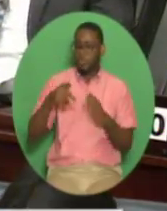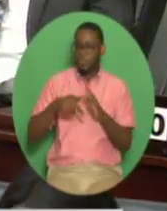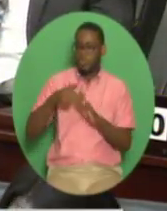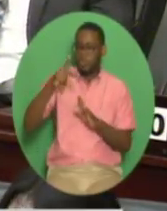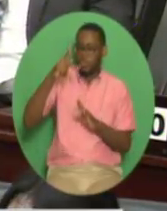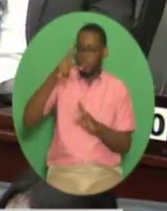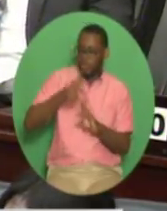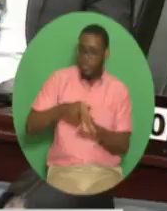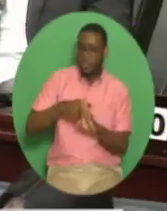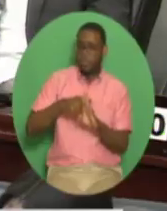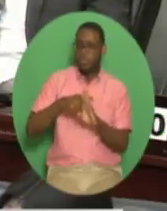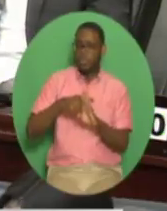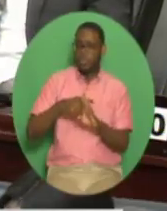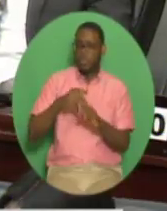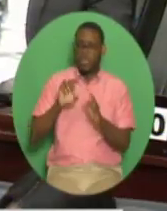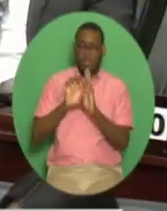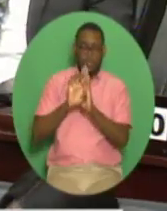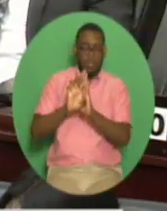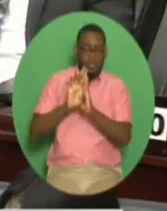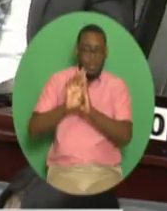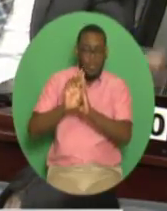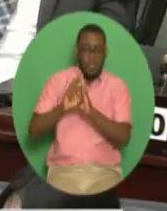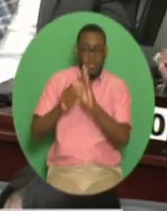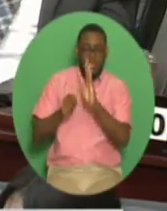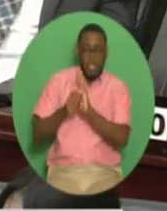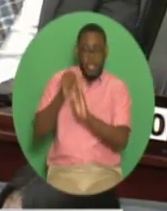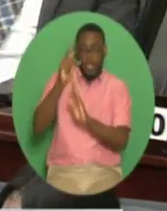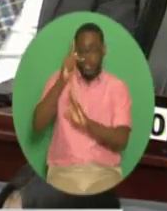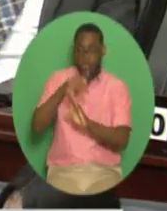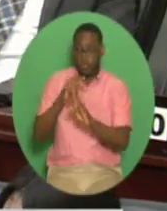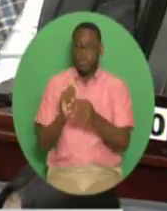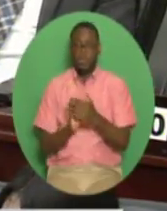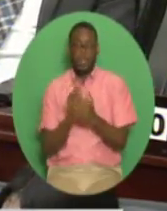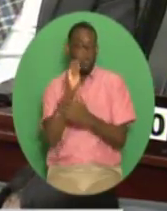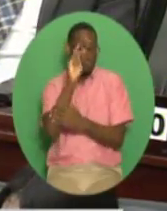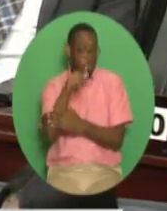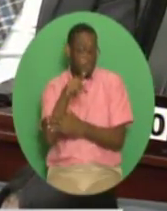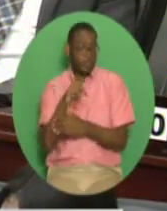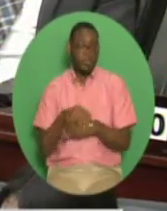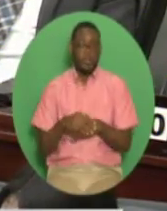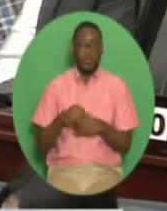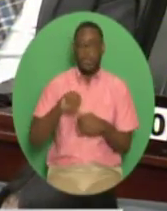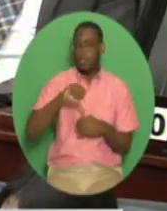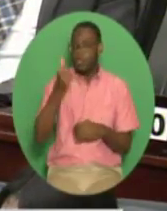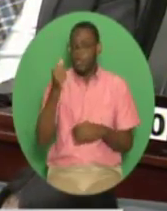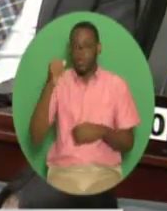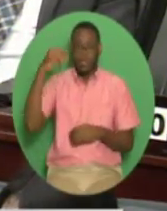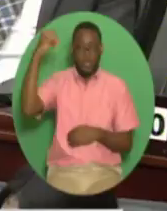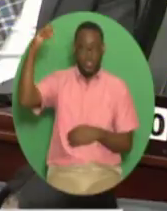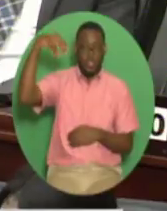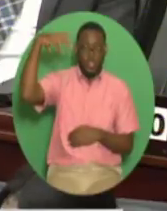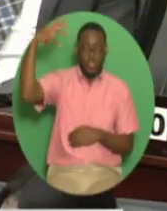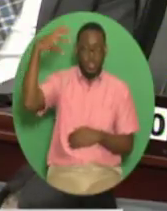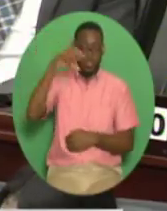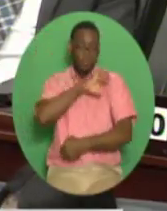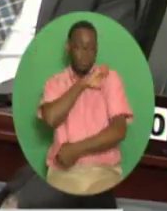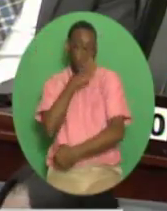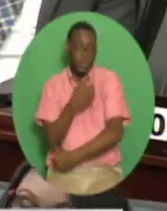example, they have programs in agriculture, in solar energy, in